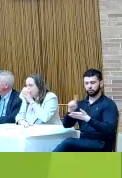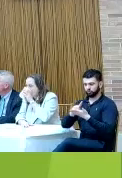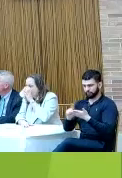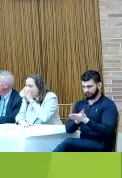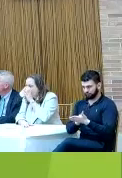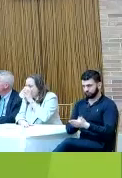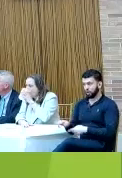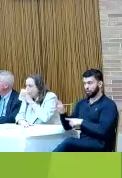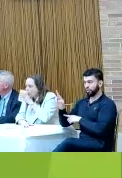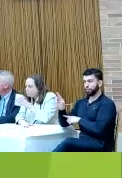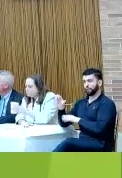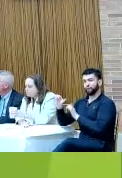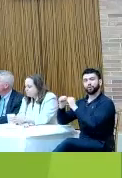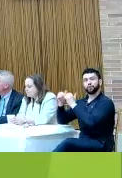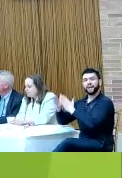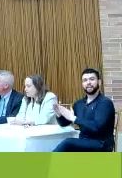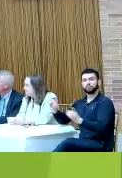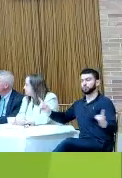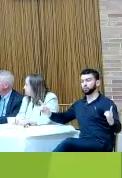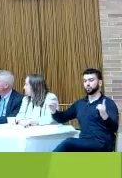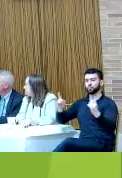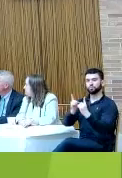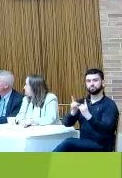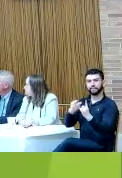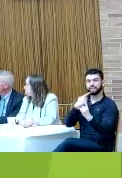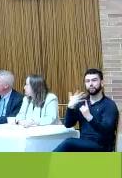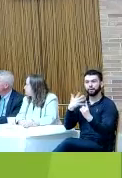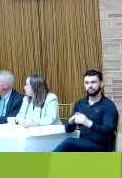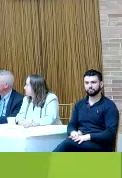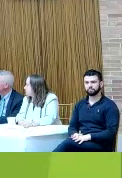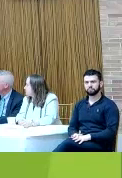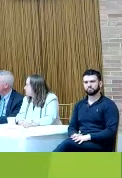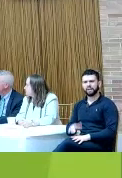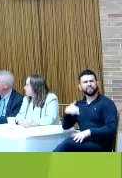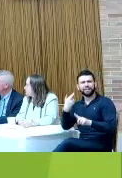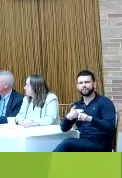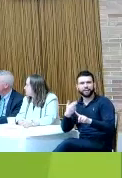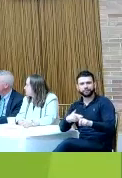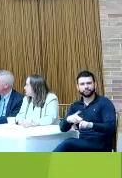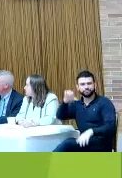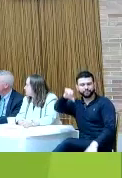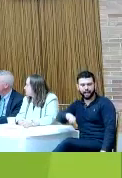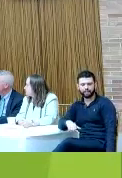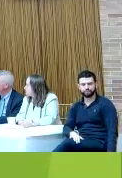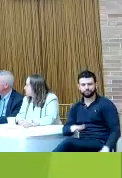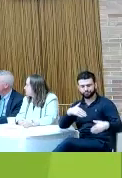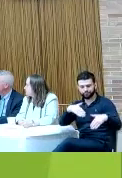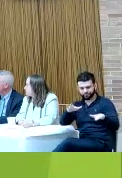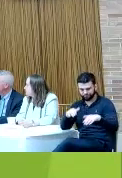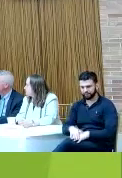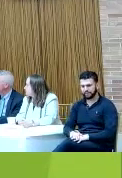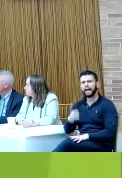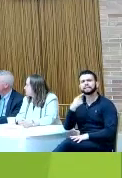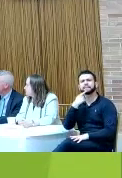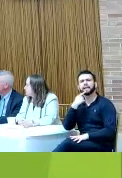realtor came back to the complainant and basically said the rental is a nogo at this point and claims it was